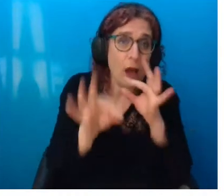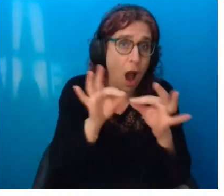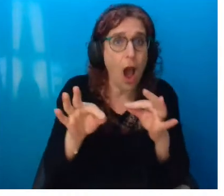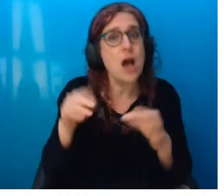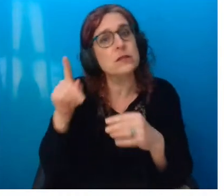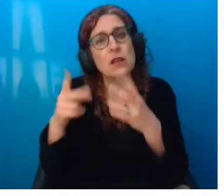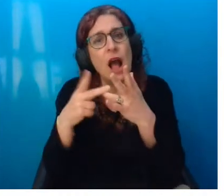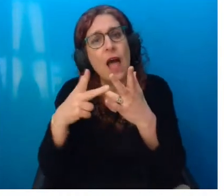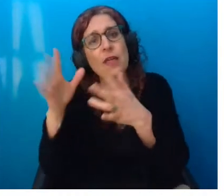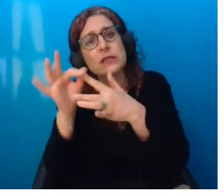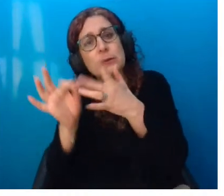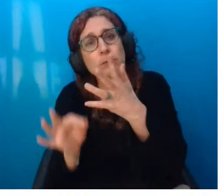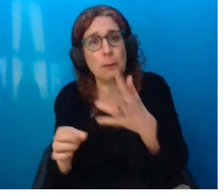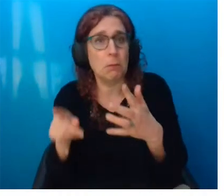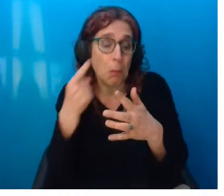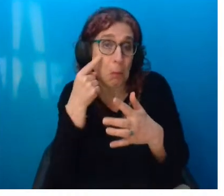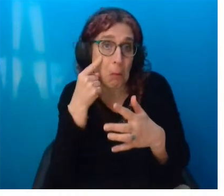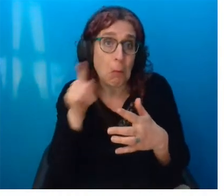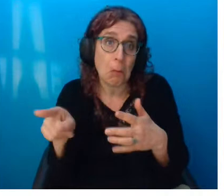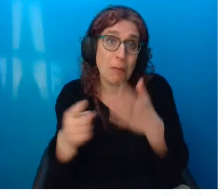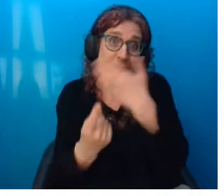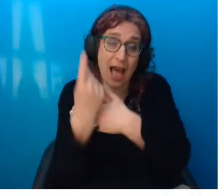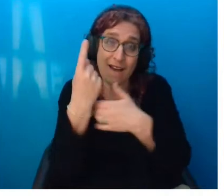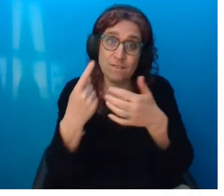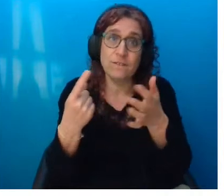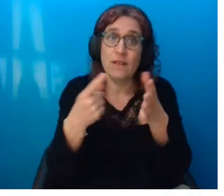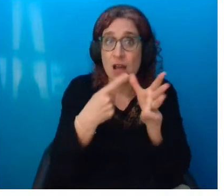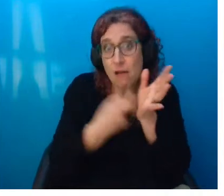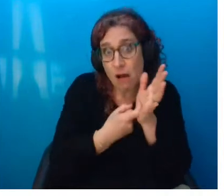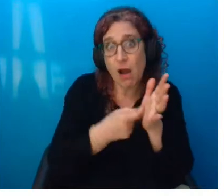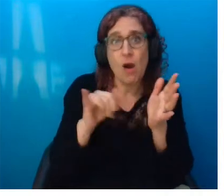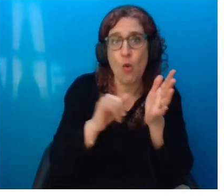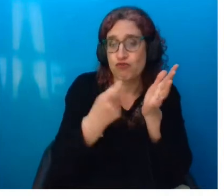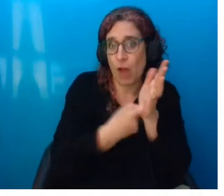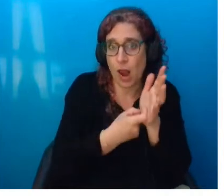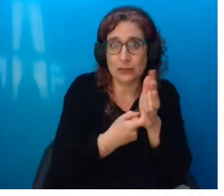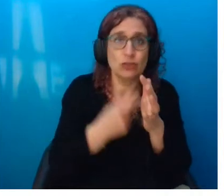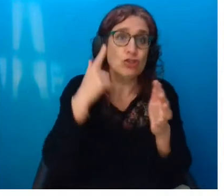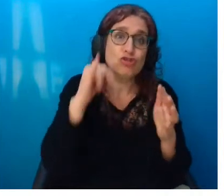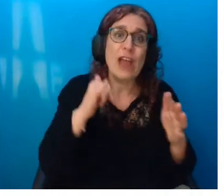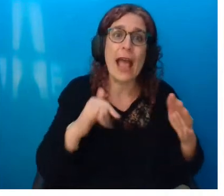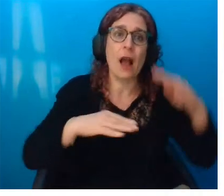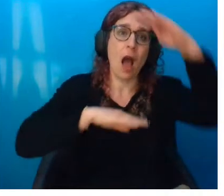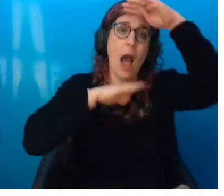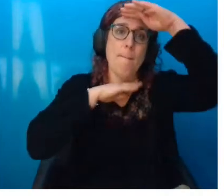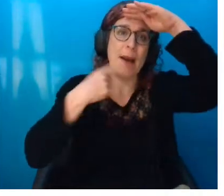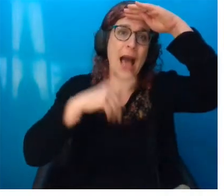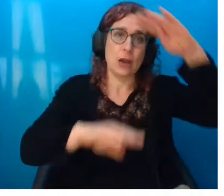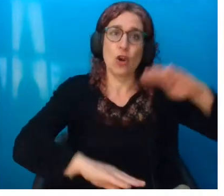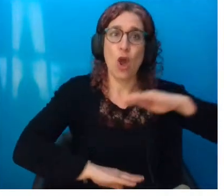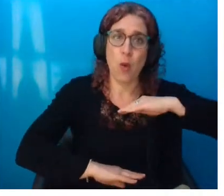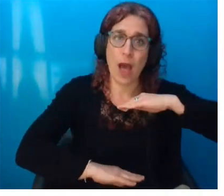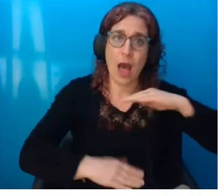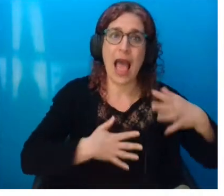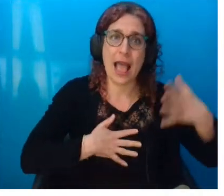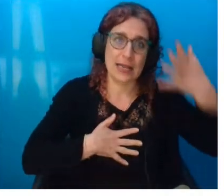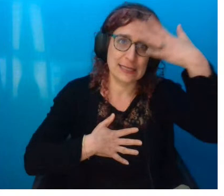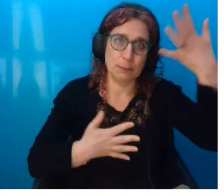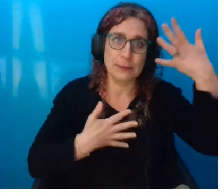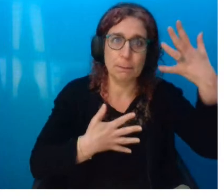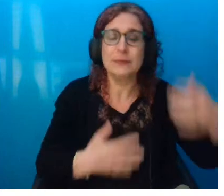symptoms if they have rhinitis. And ultimately continue allergen immunotherapy as a treatment